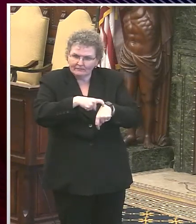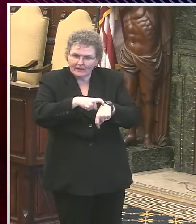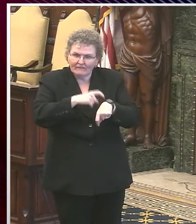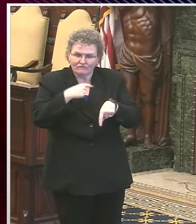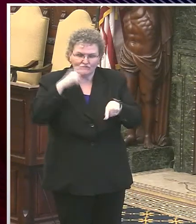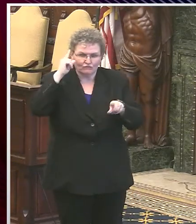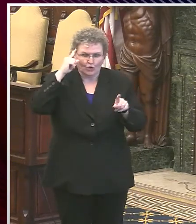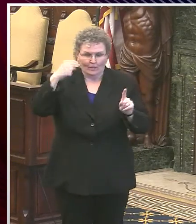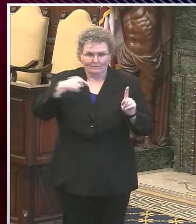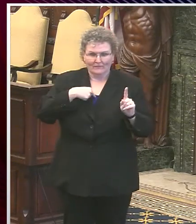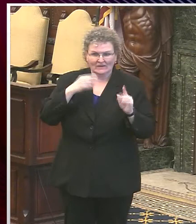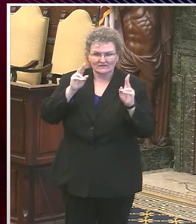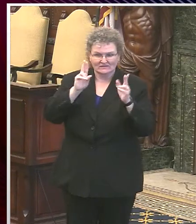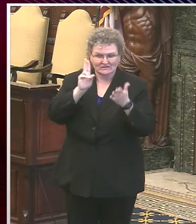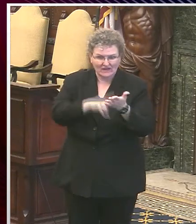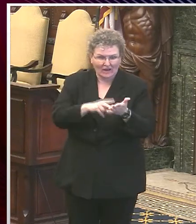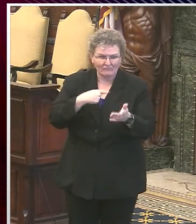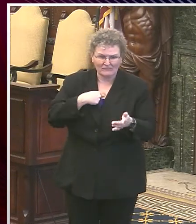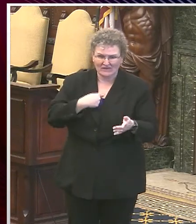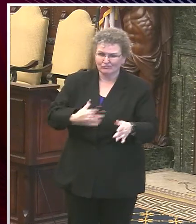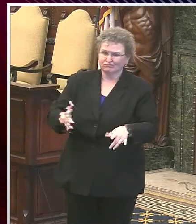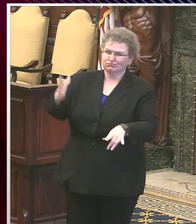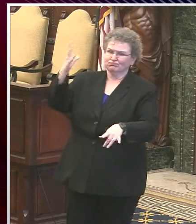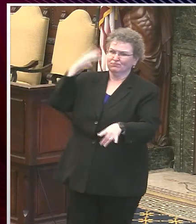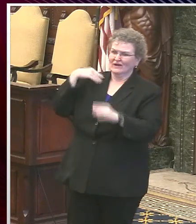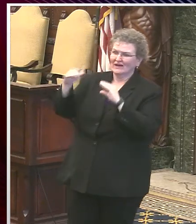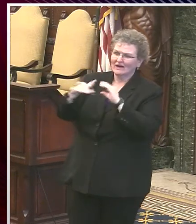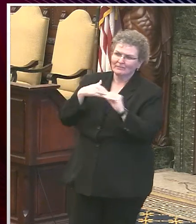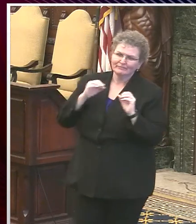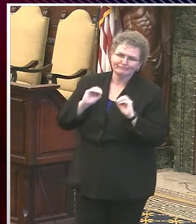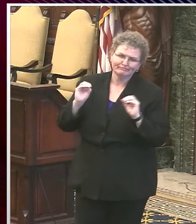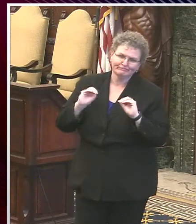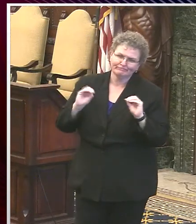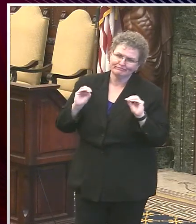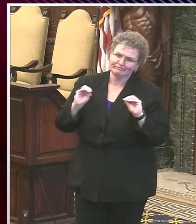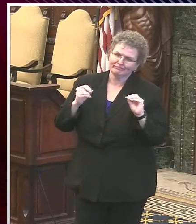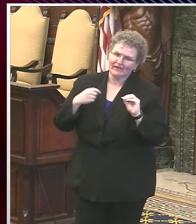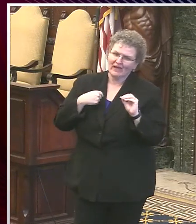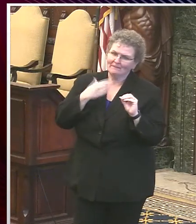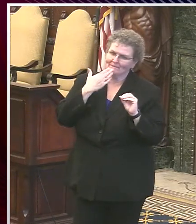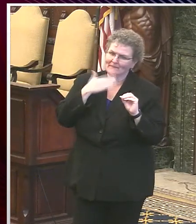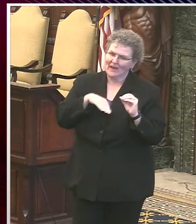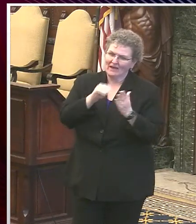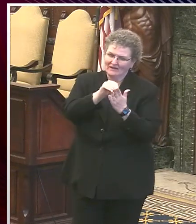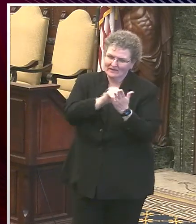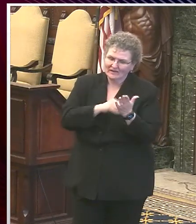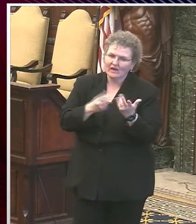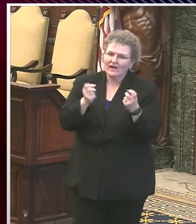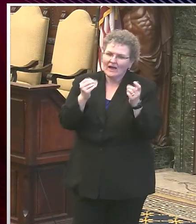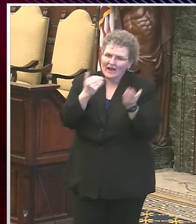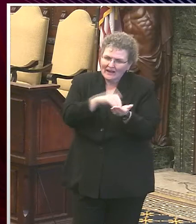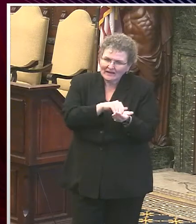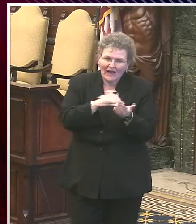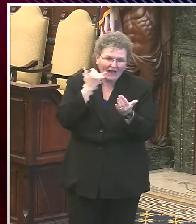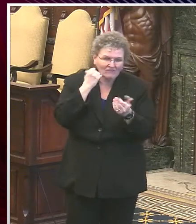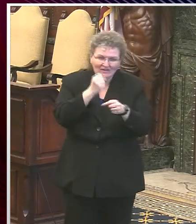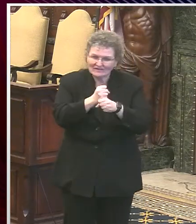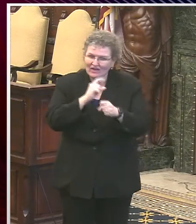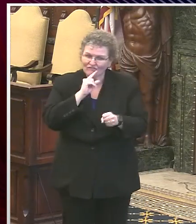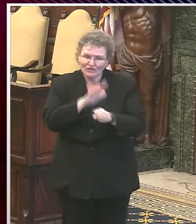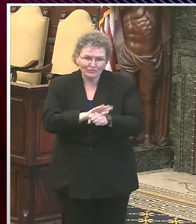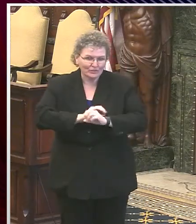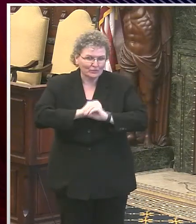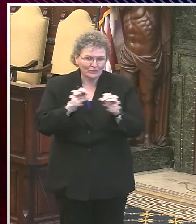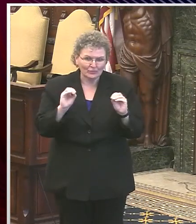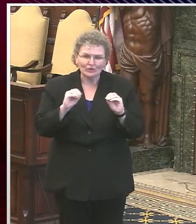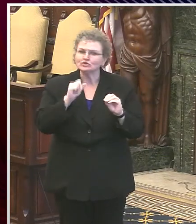signed up a while ago and have never received an email. So would it be bad to sign up a second time on the form if you haven't received any correspondence, or are you advising against